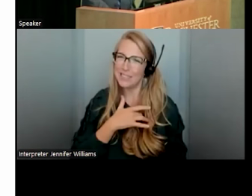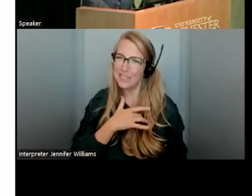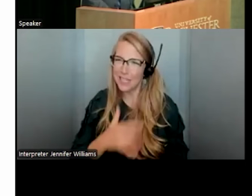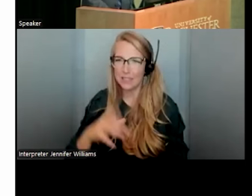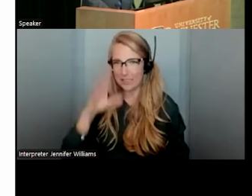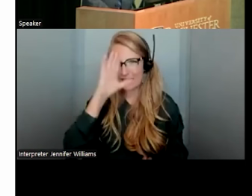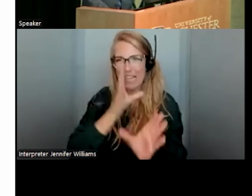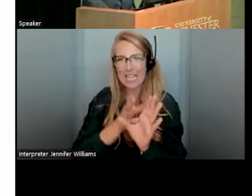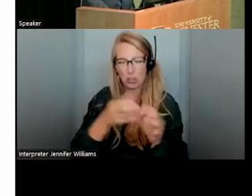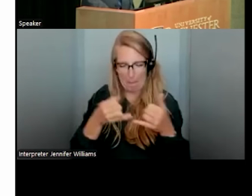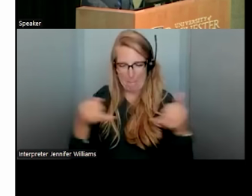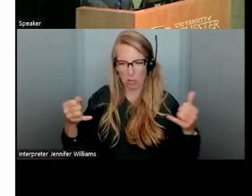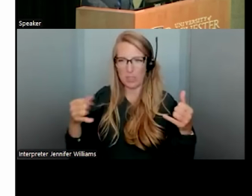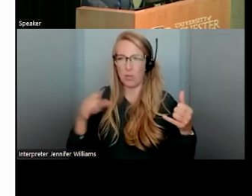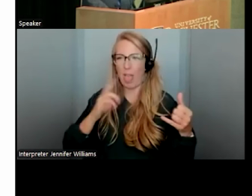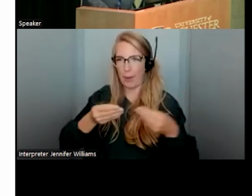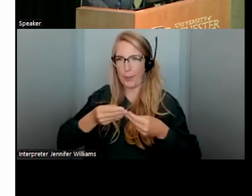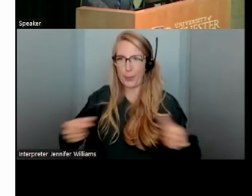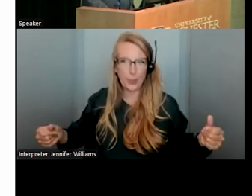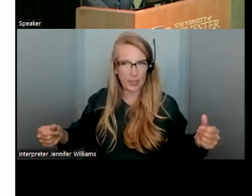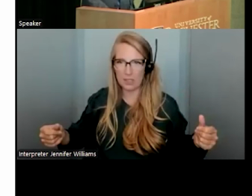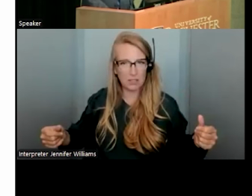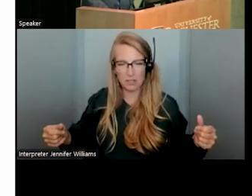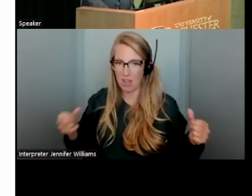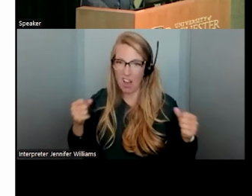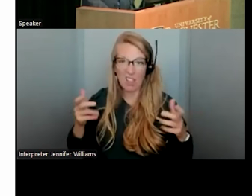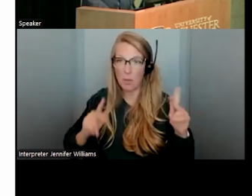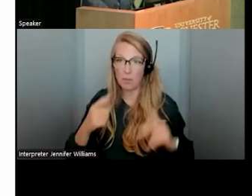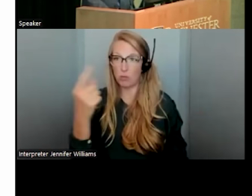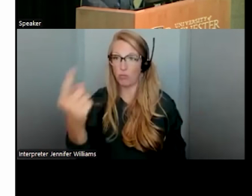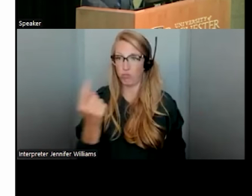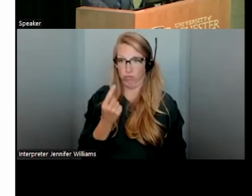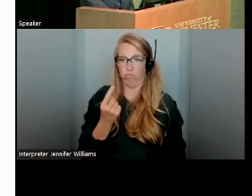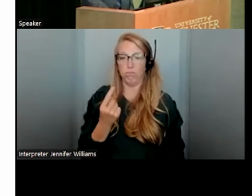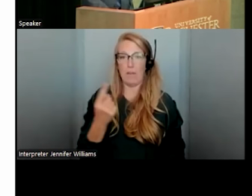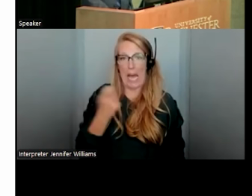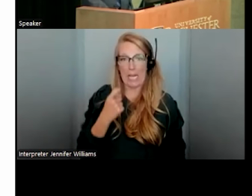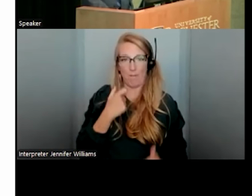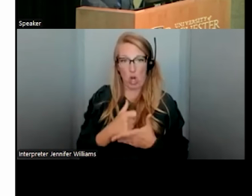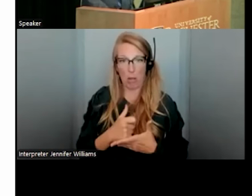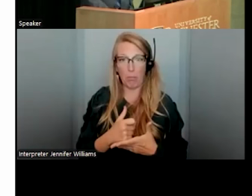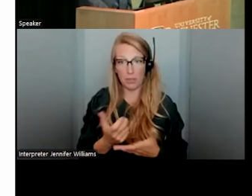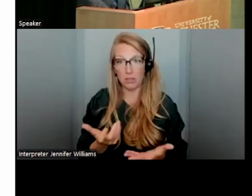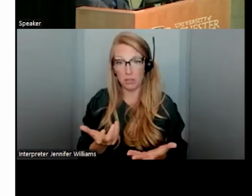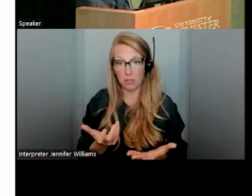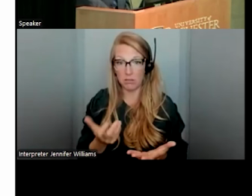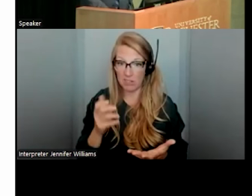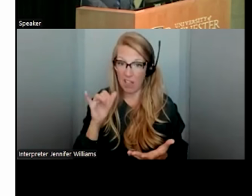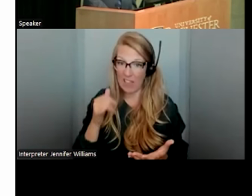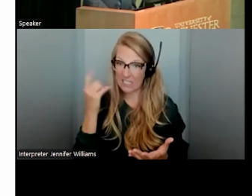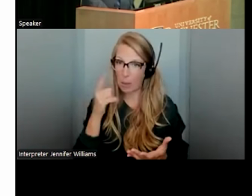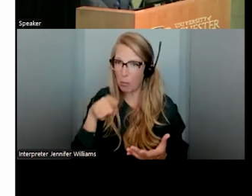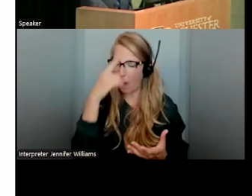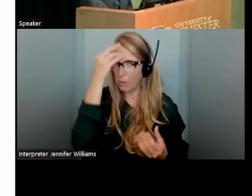faded. To the degree now, a lot of people just approach us for help. And that's something that we have to kind of think